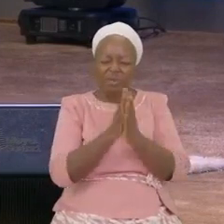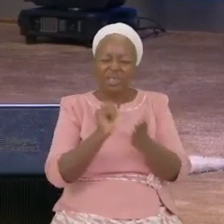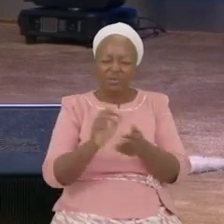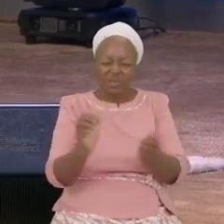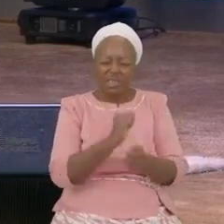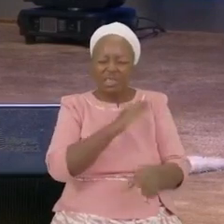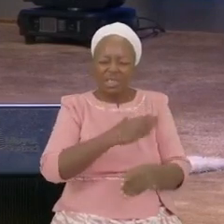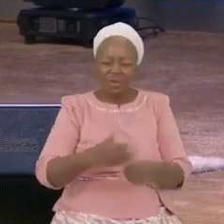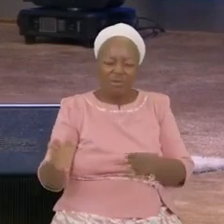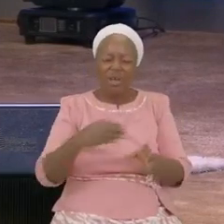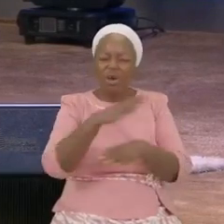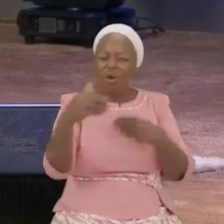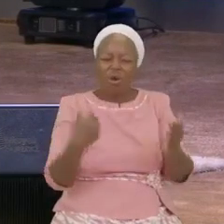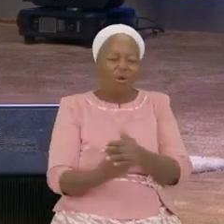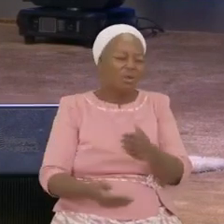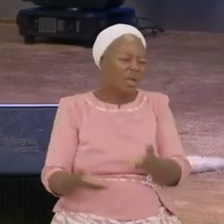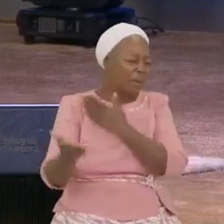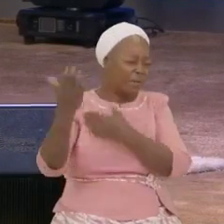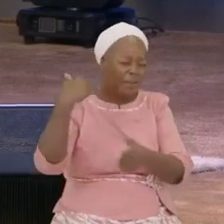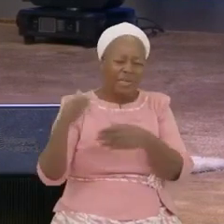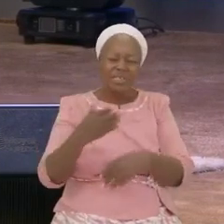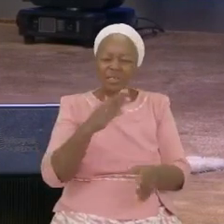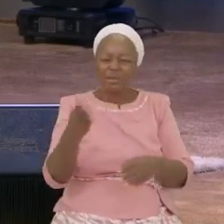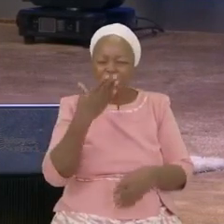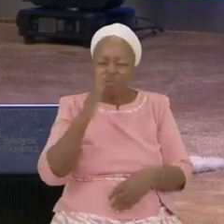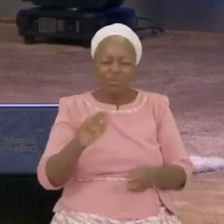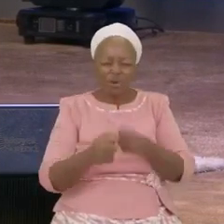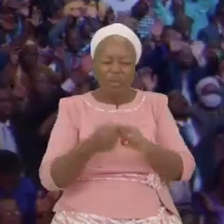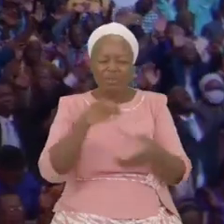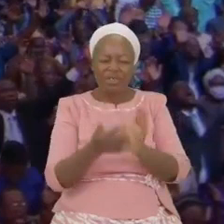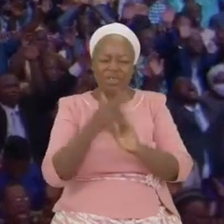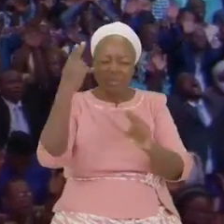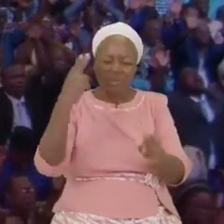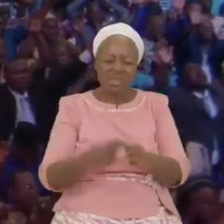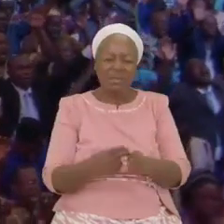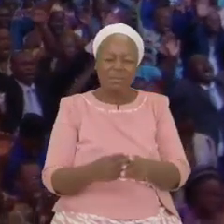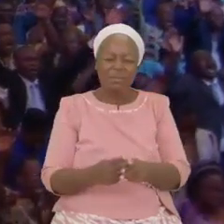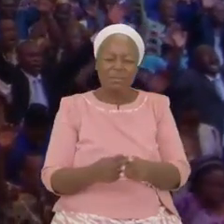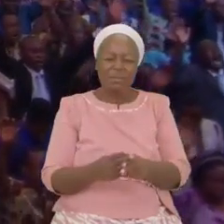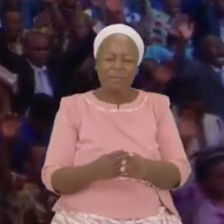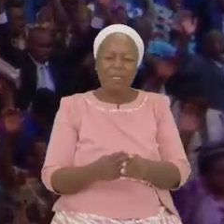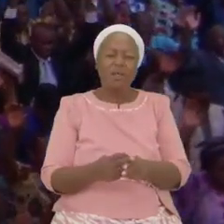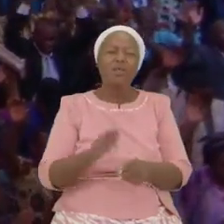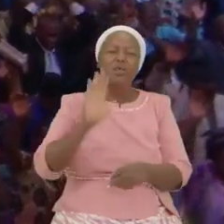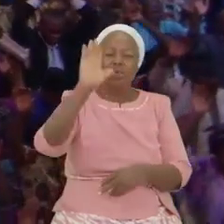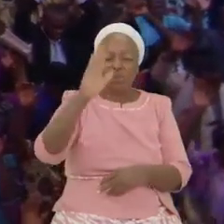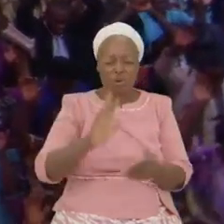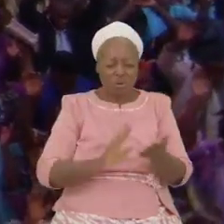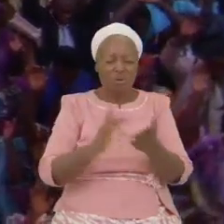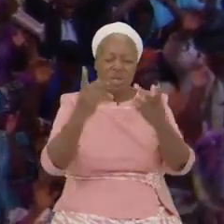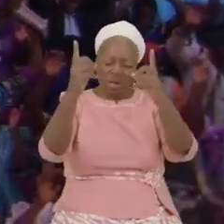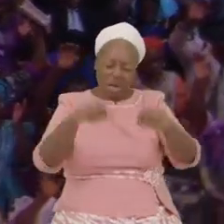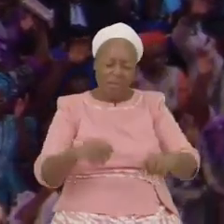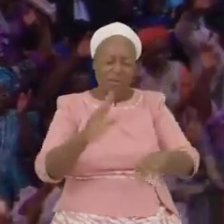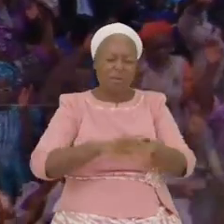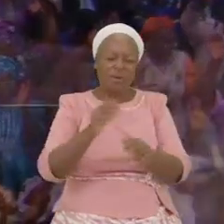every debris of the past in every life in Jesus' name. Your glory come